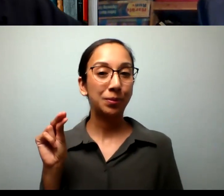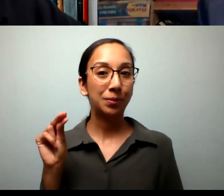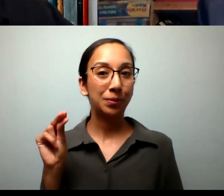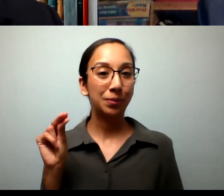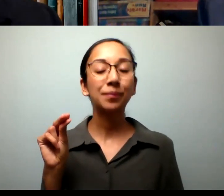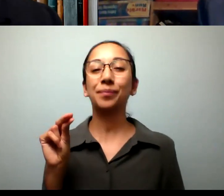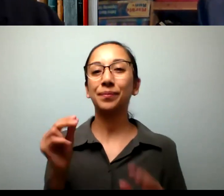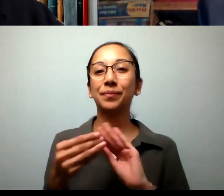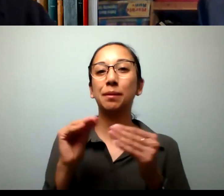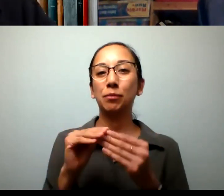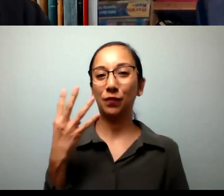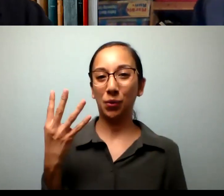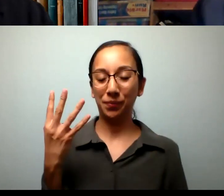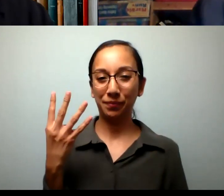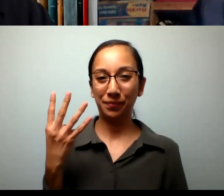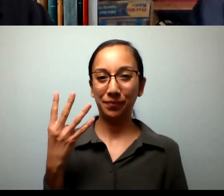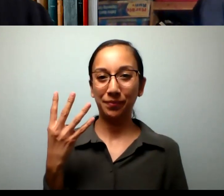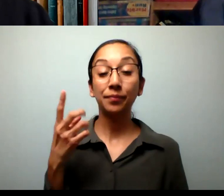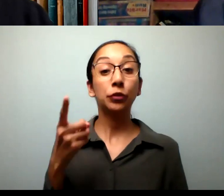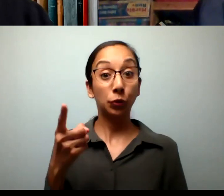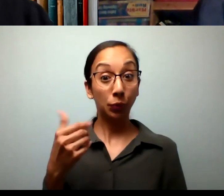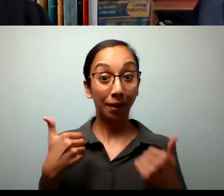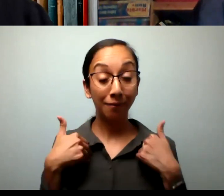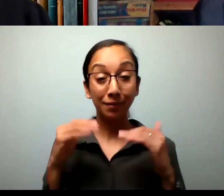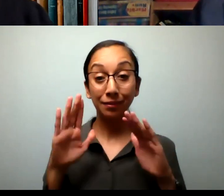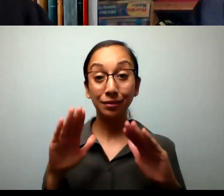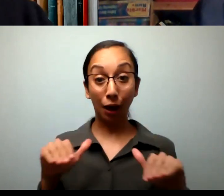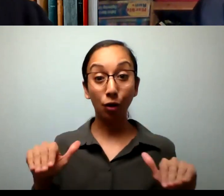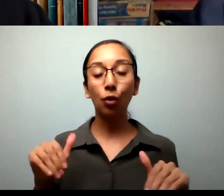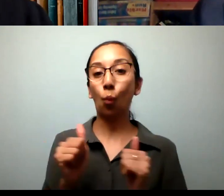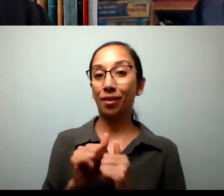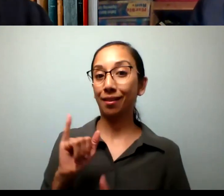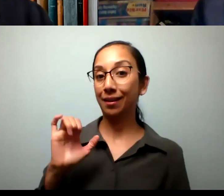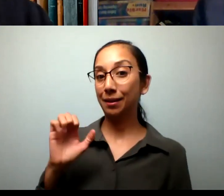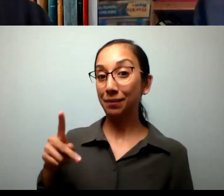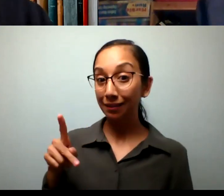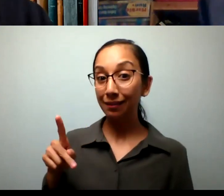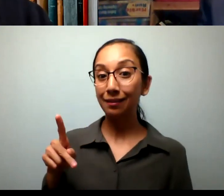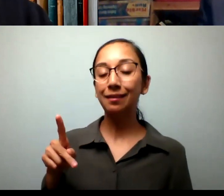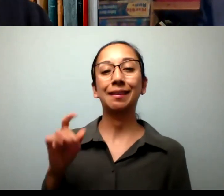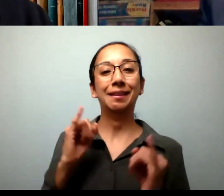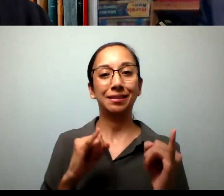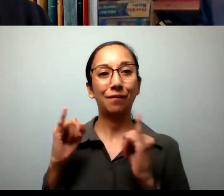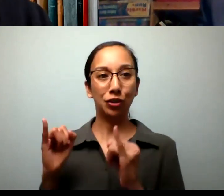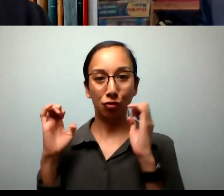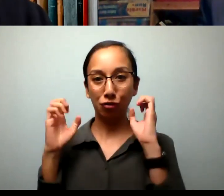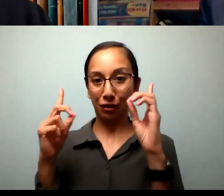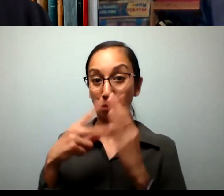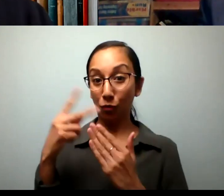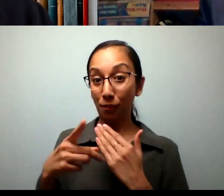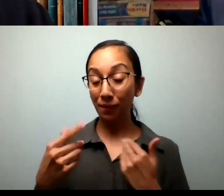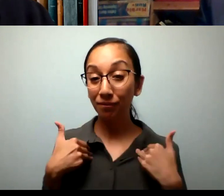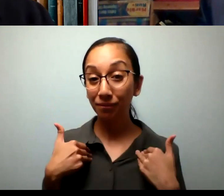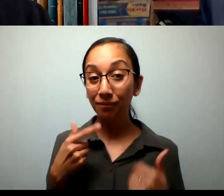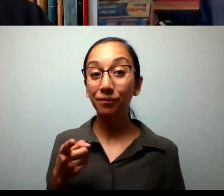And number four. Do you have a child with an IEP, an individualized education program?